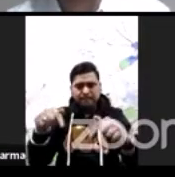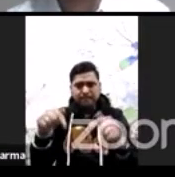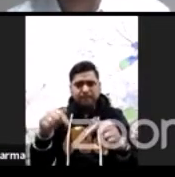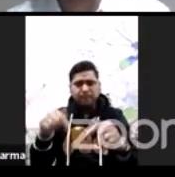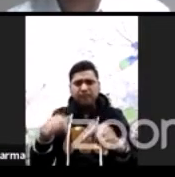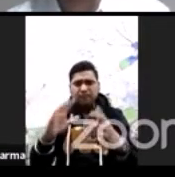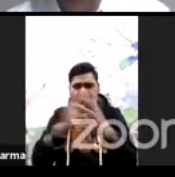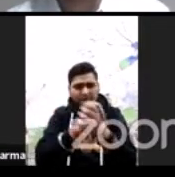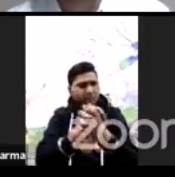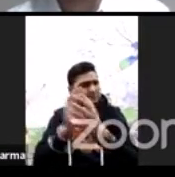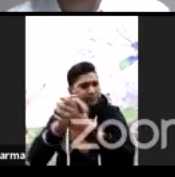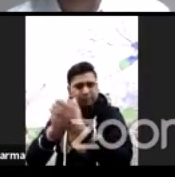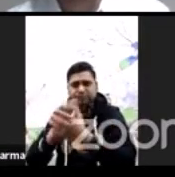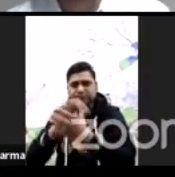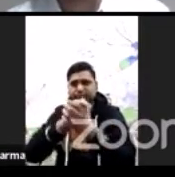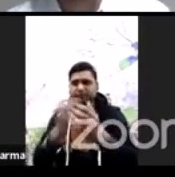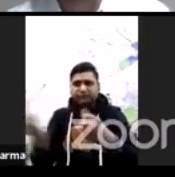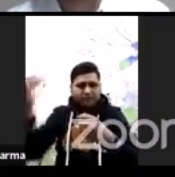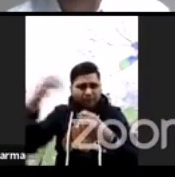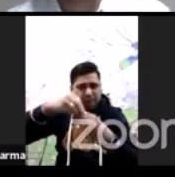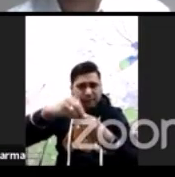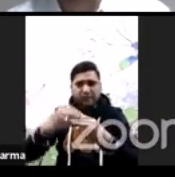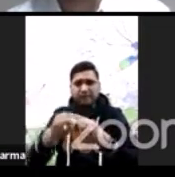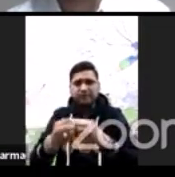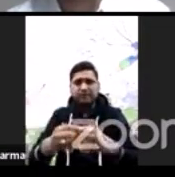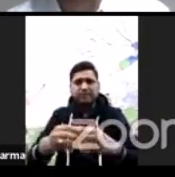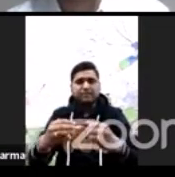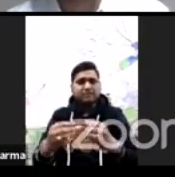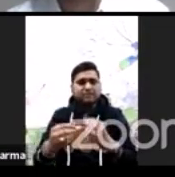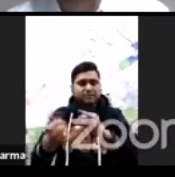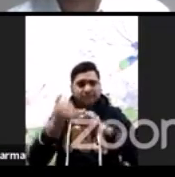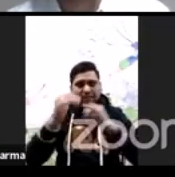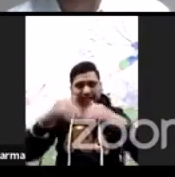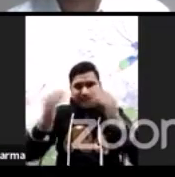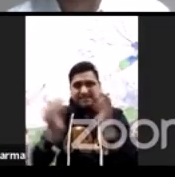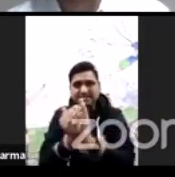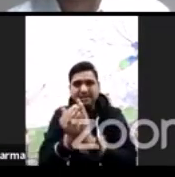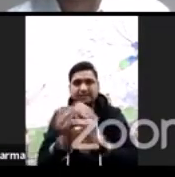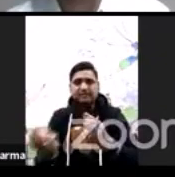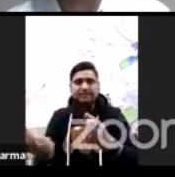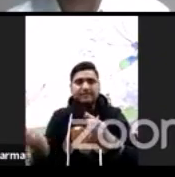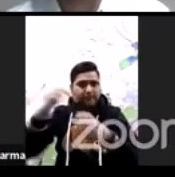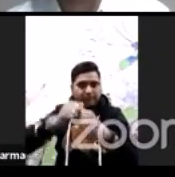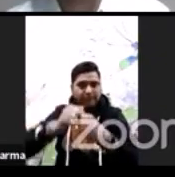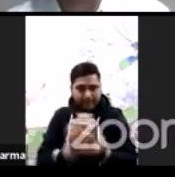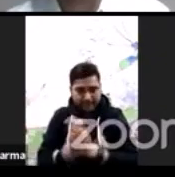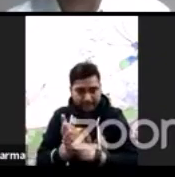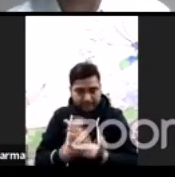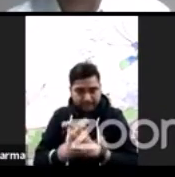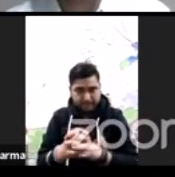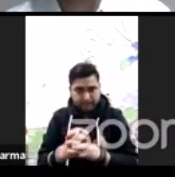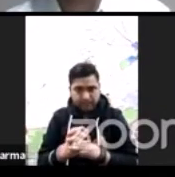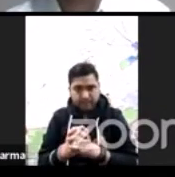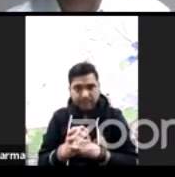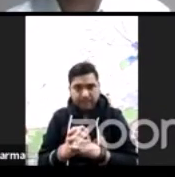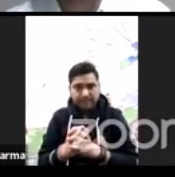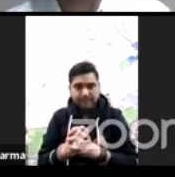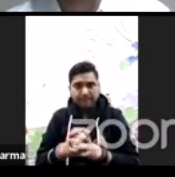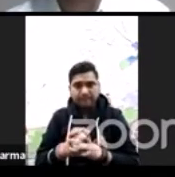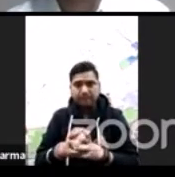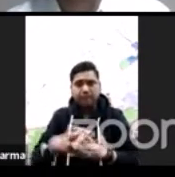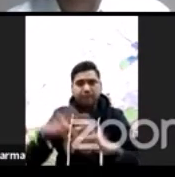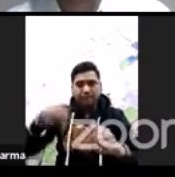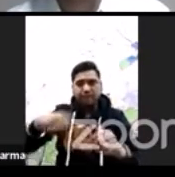collaboration, contribution of Sarthak and Sarthak's team. So again, I just want to conclude saying very thrilled, very